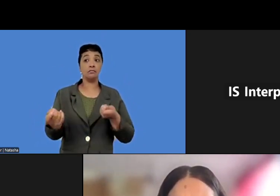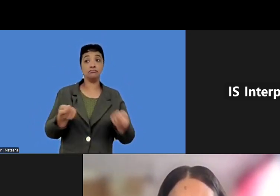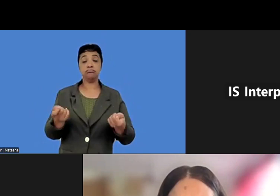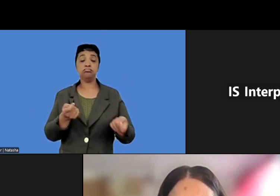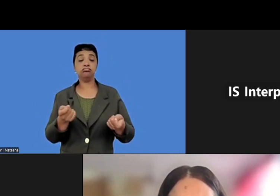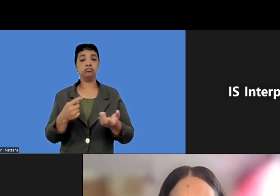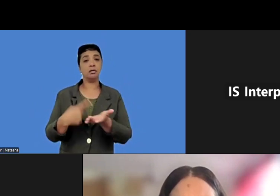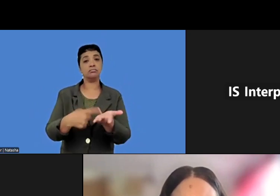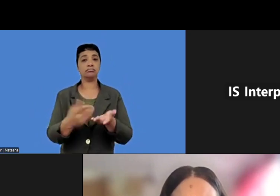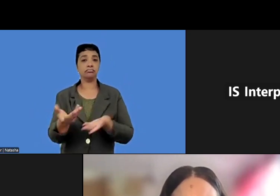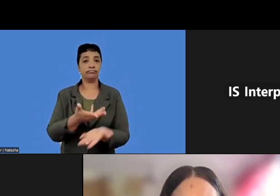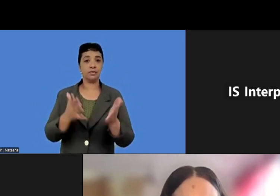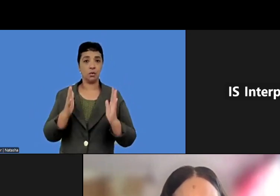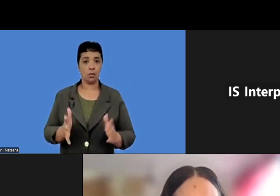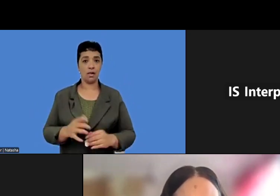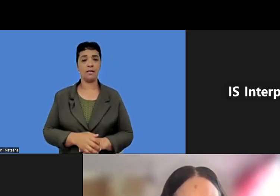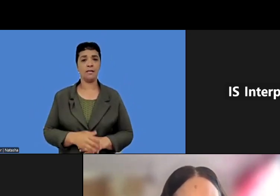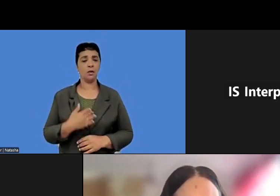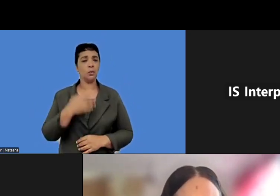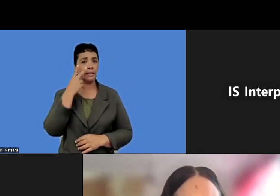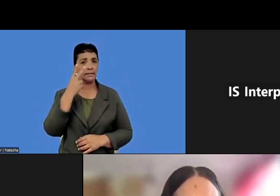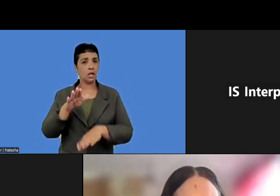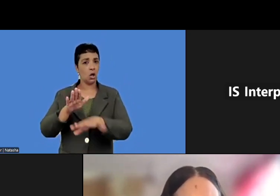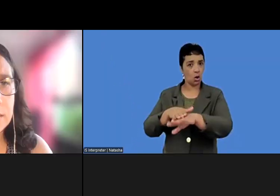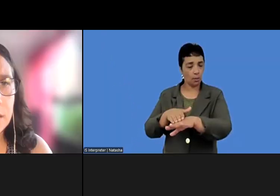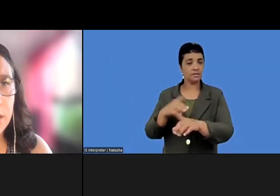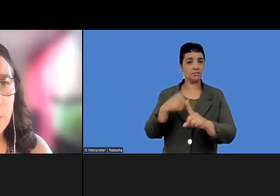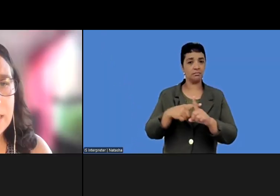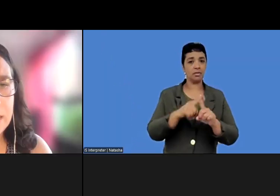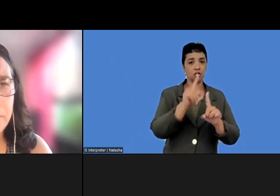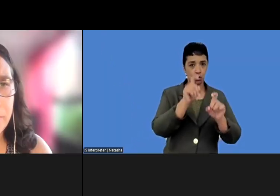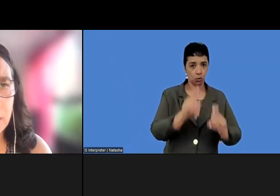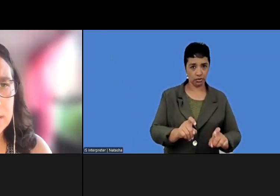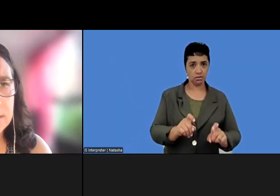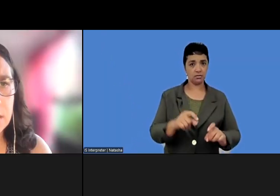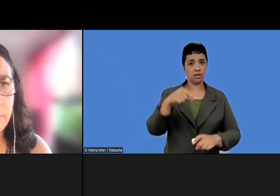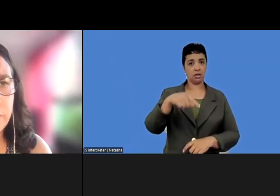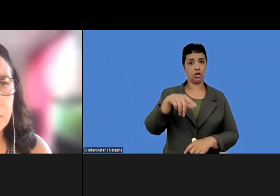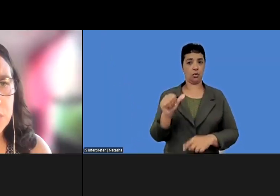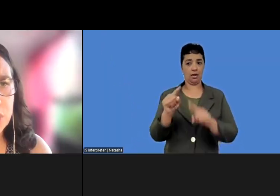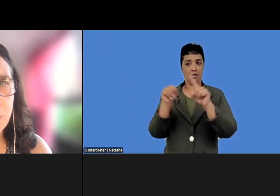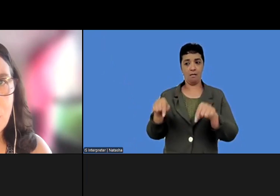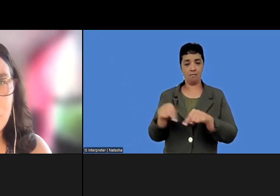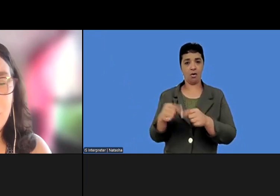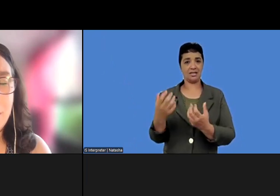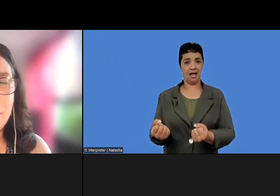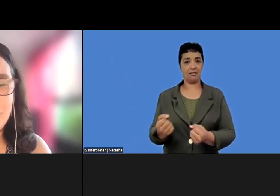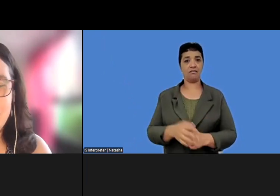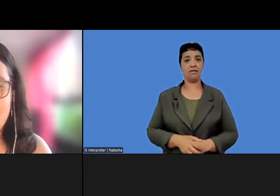and we already have a few comments and a question in the Q&A box from